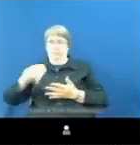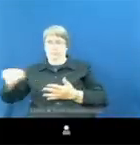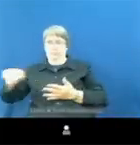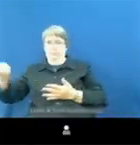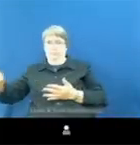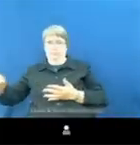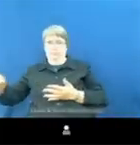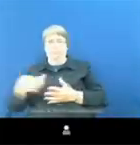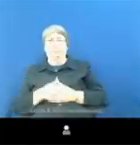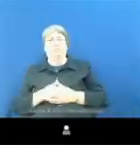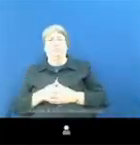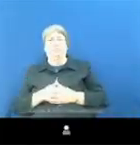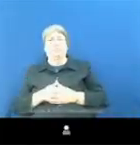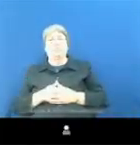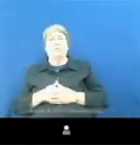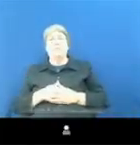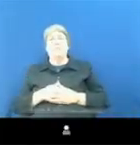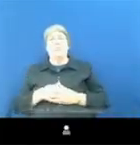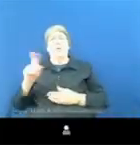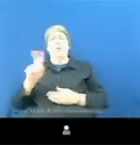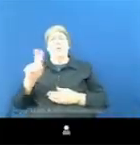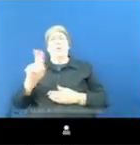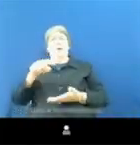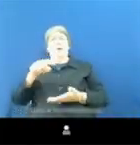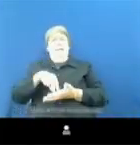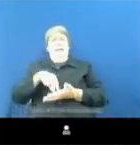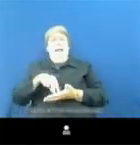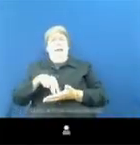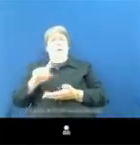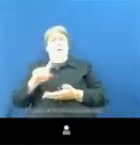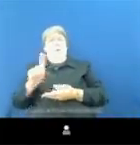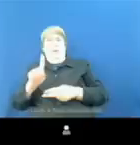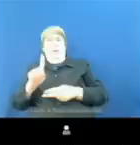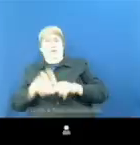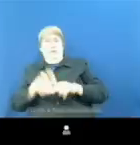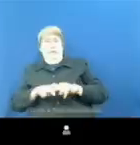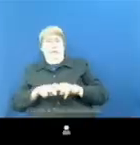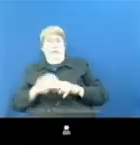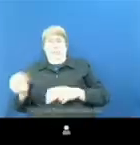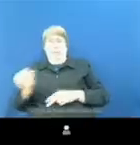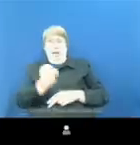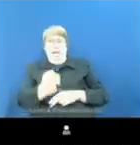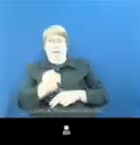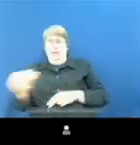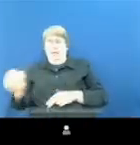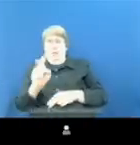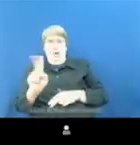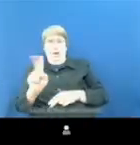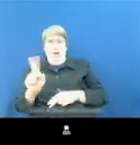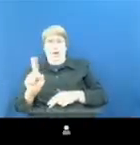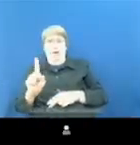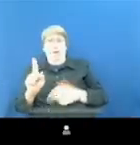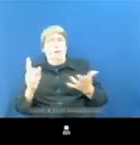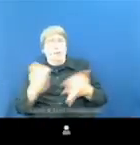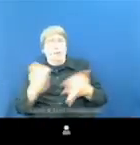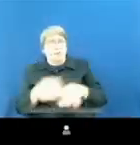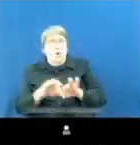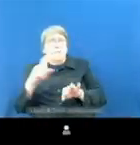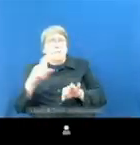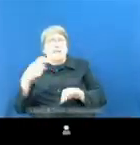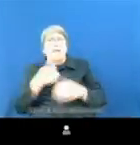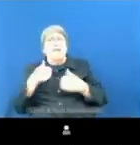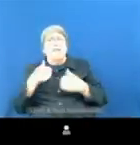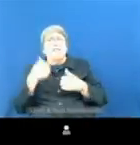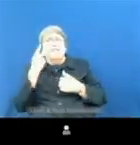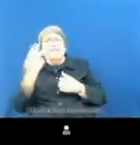Placement is an issue because we have a visual language, and that we're not permitted to block the view of the judge to a witness or the jury to a